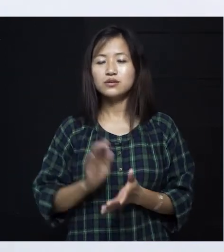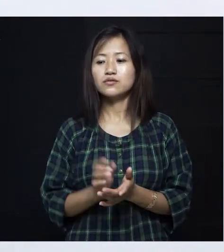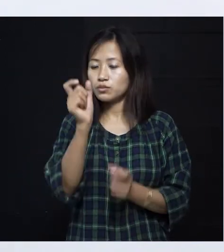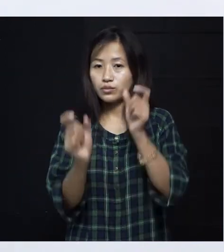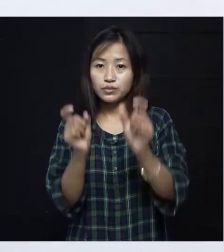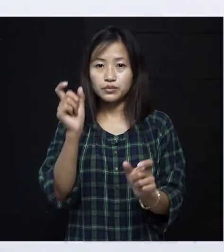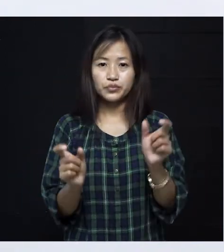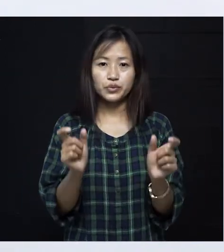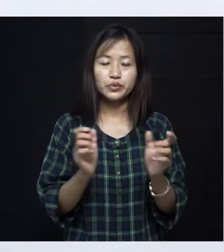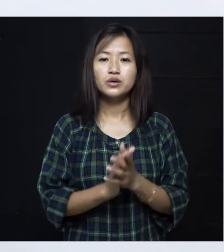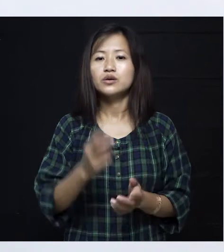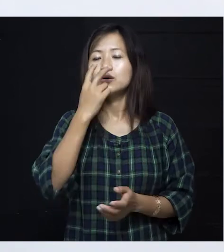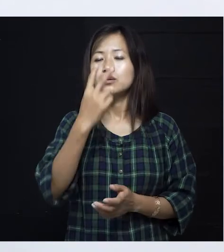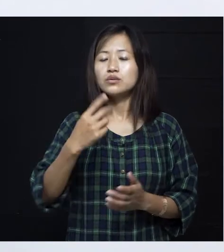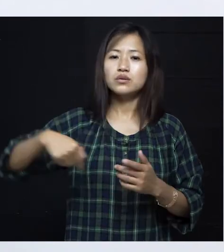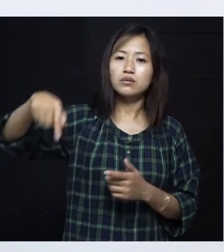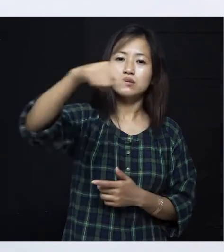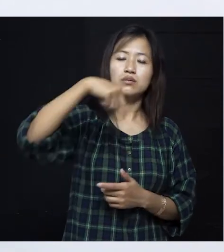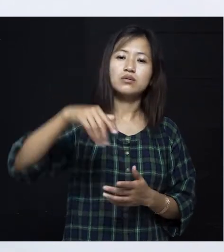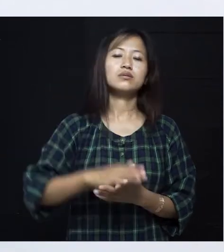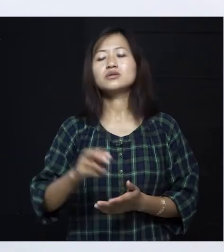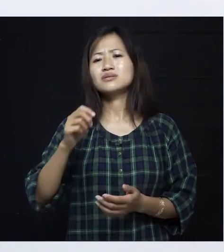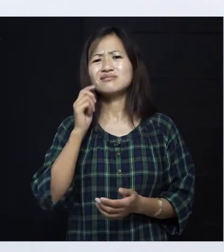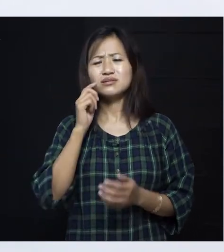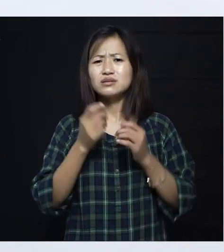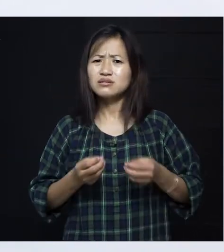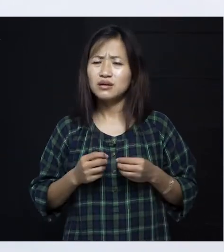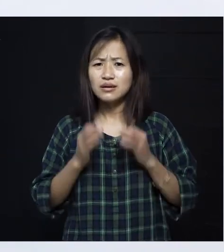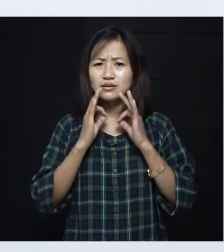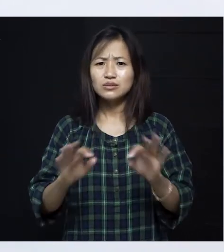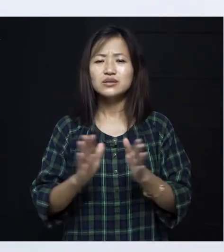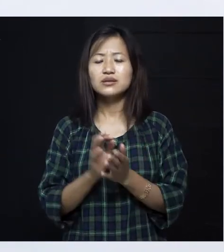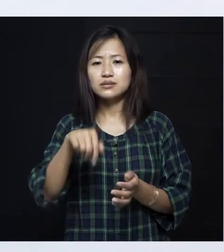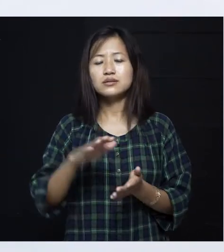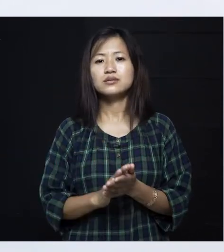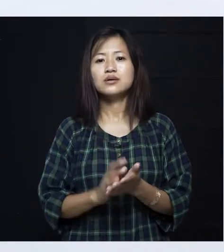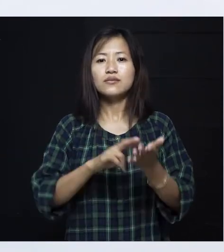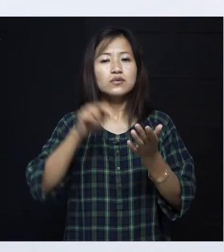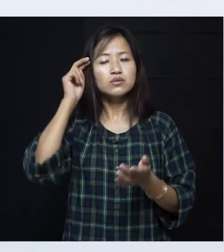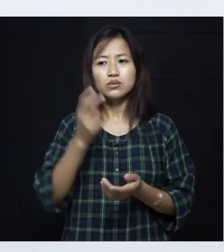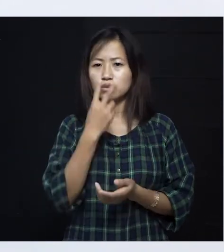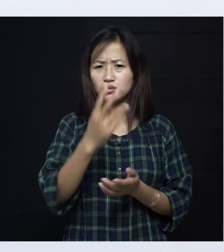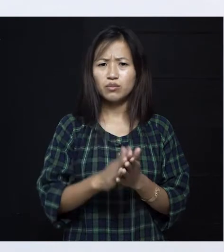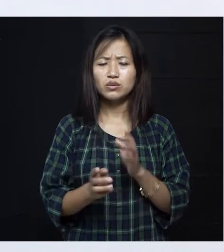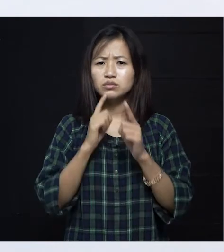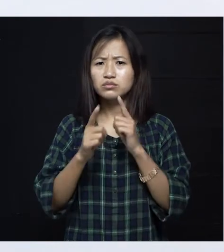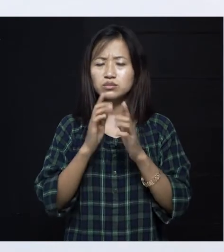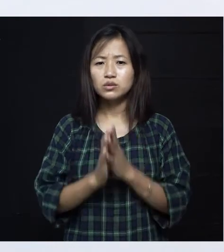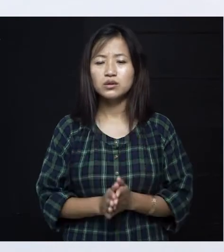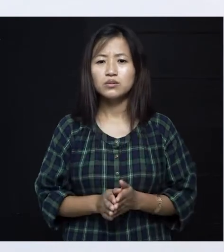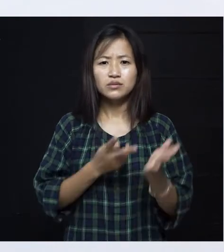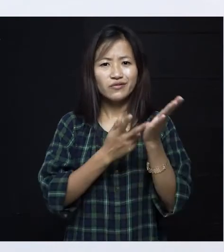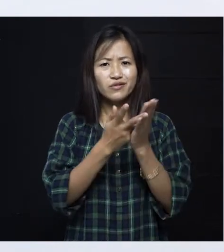people. Because if you look around, especially in Nagaland also, if you look around, you know the conditions of the road. Or talking about the villages,